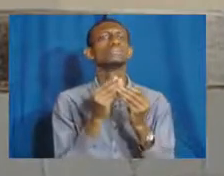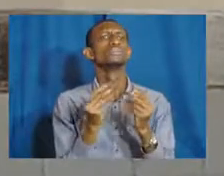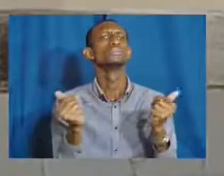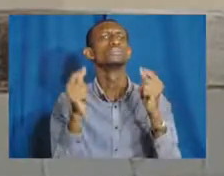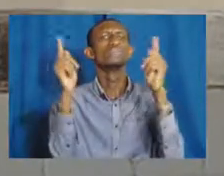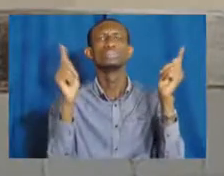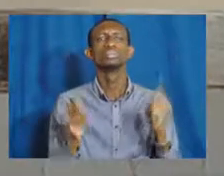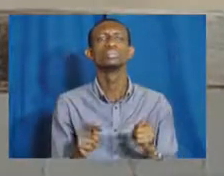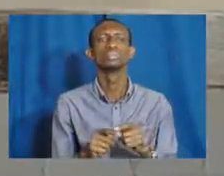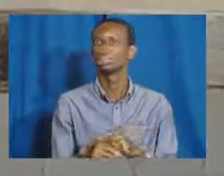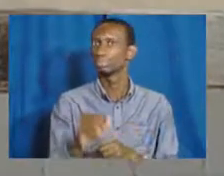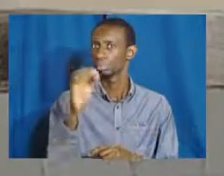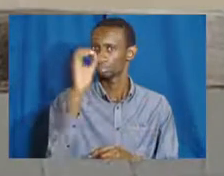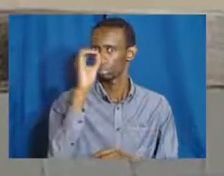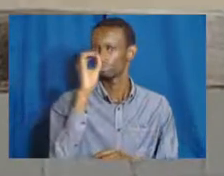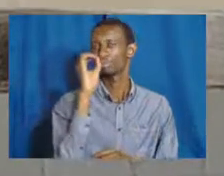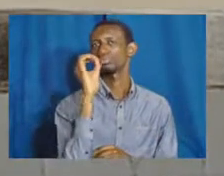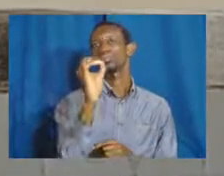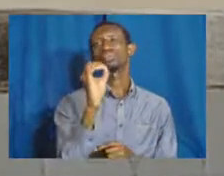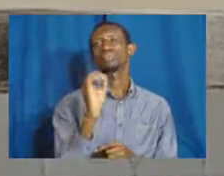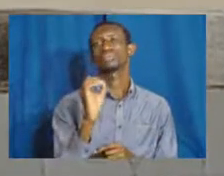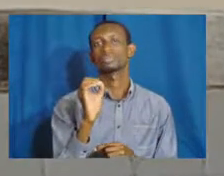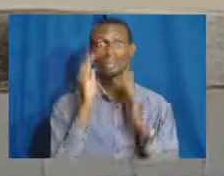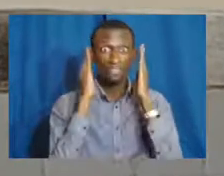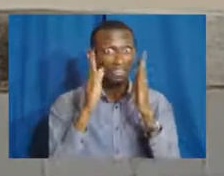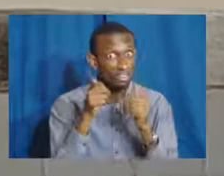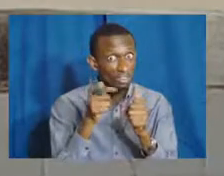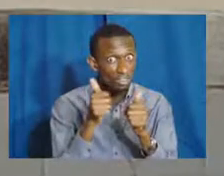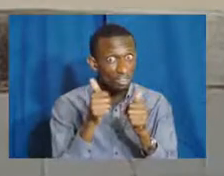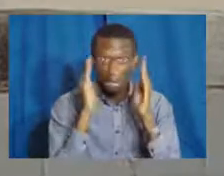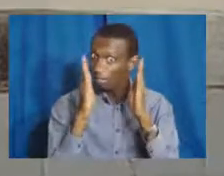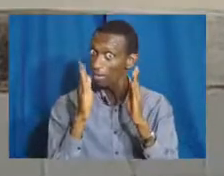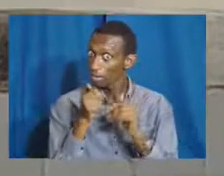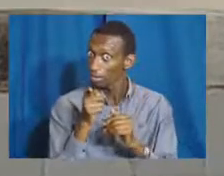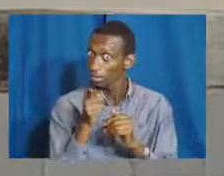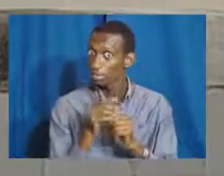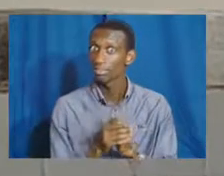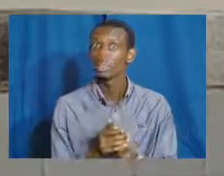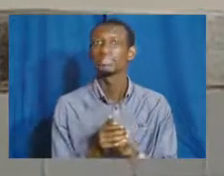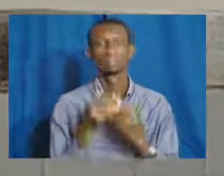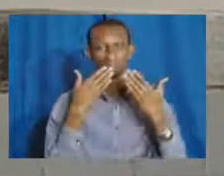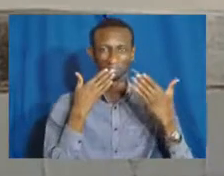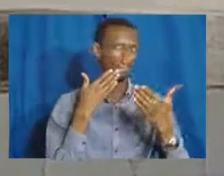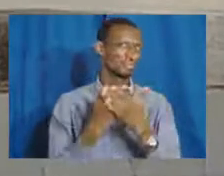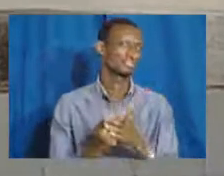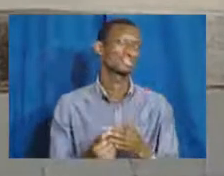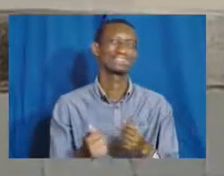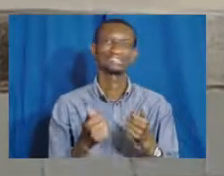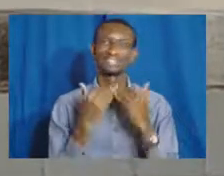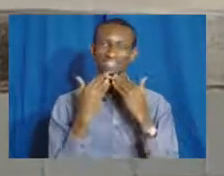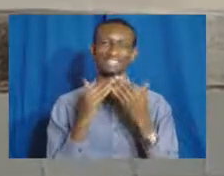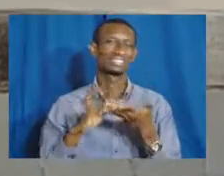is this singleton zero. Are we together? Are we together? Very nice. Thank you very